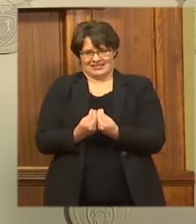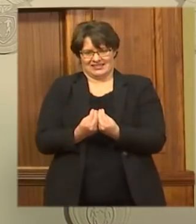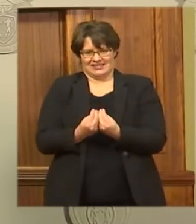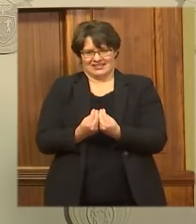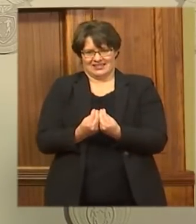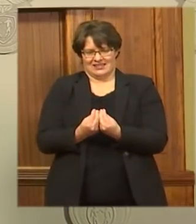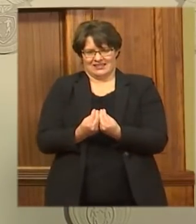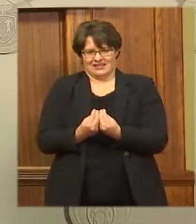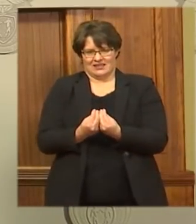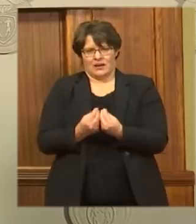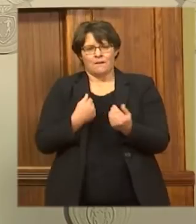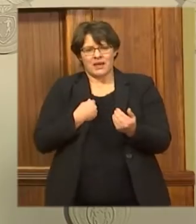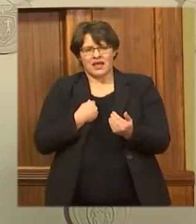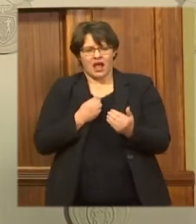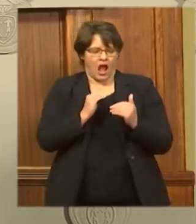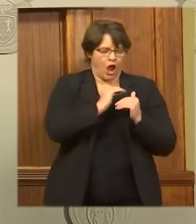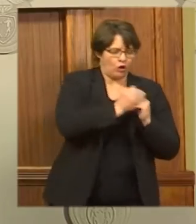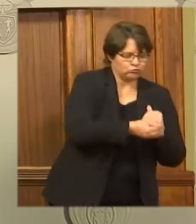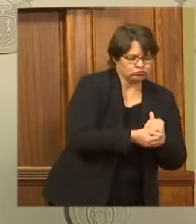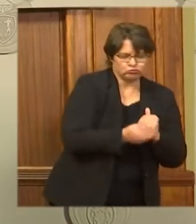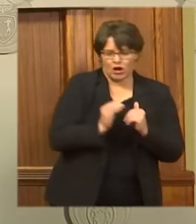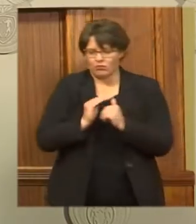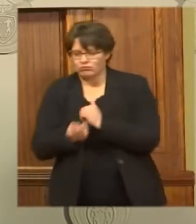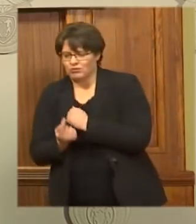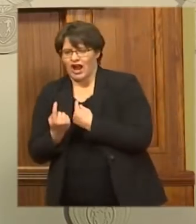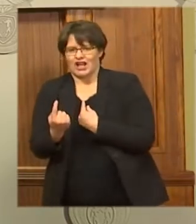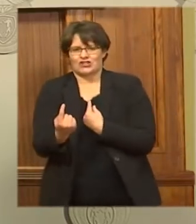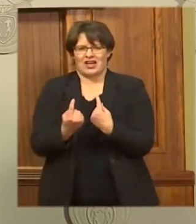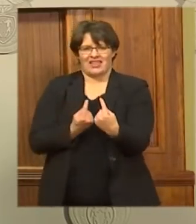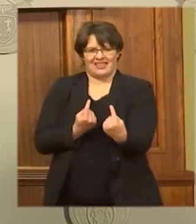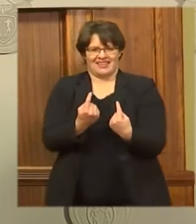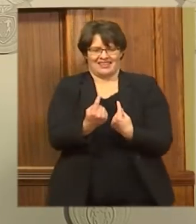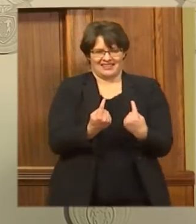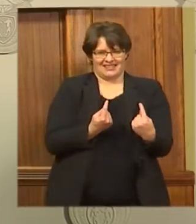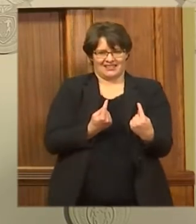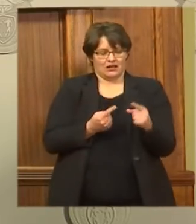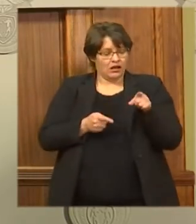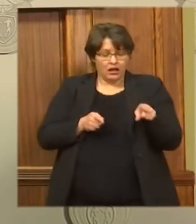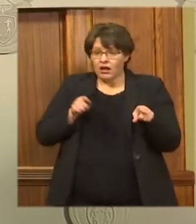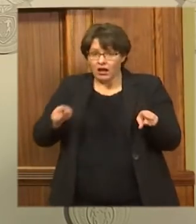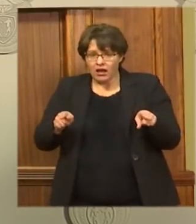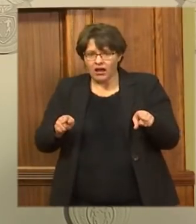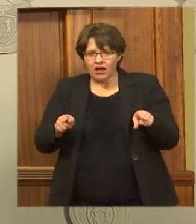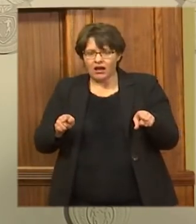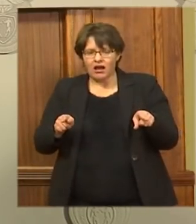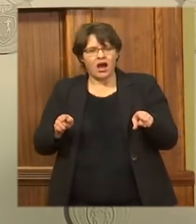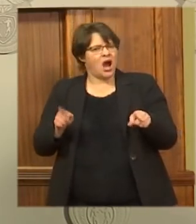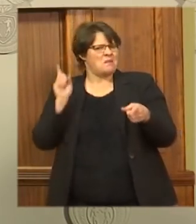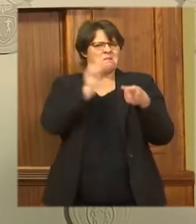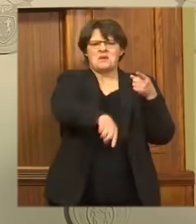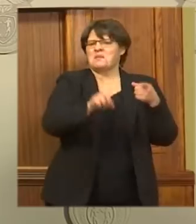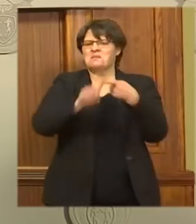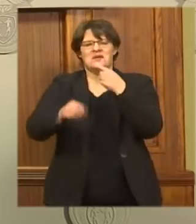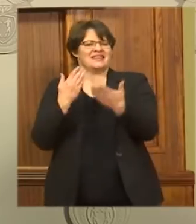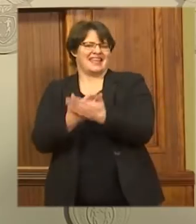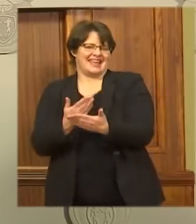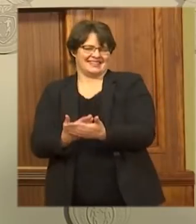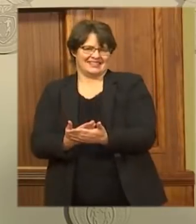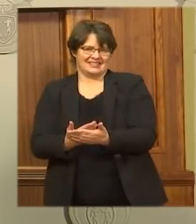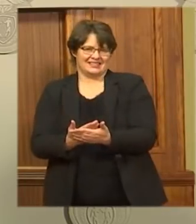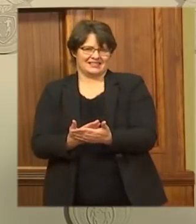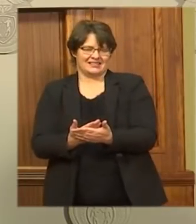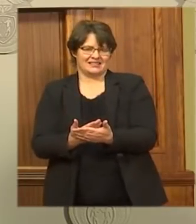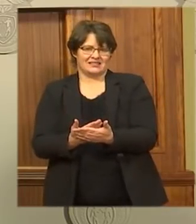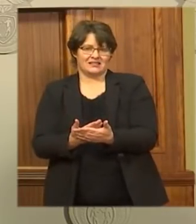each take care of each other. We can overcome these two epidemics. The road ahead will